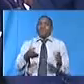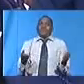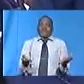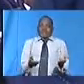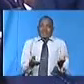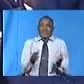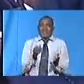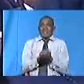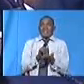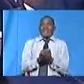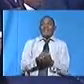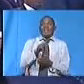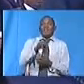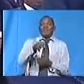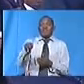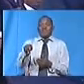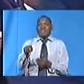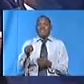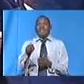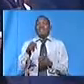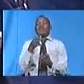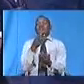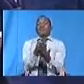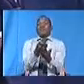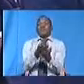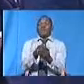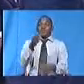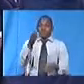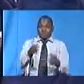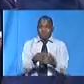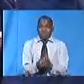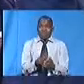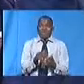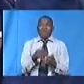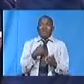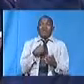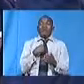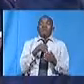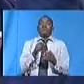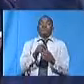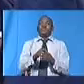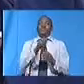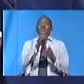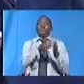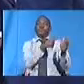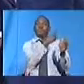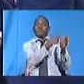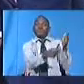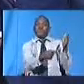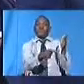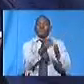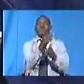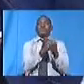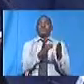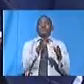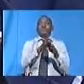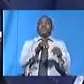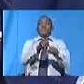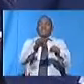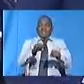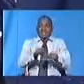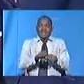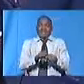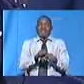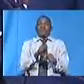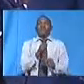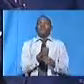grand petition, as it were, to have votes annulled in order to make the first petitioner